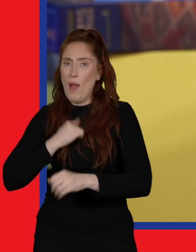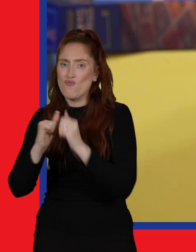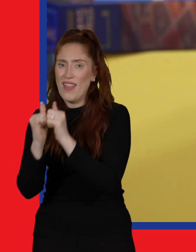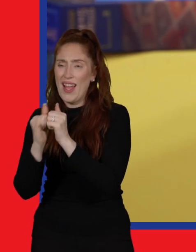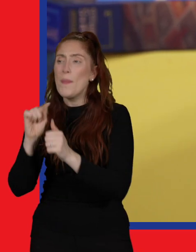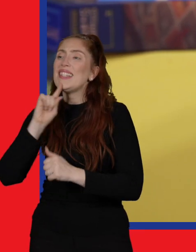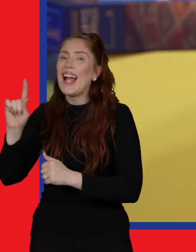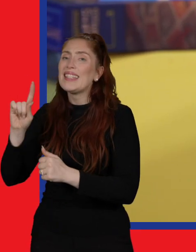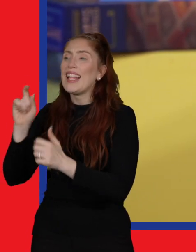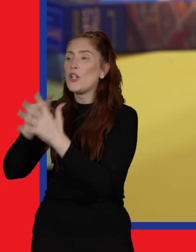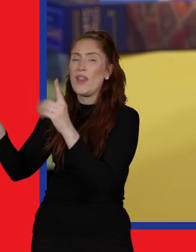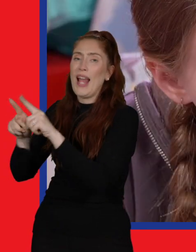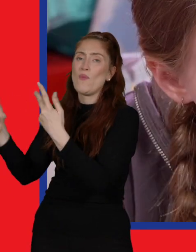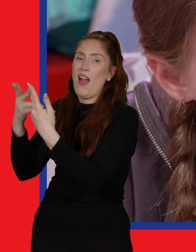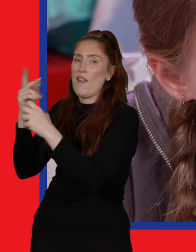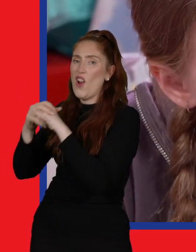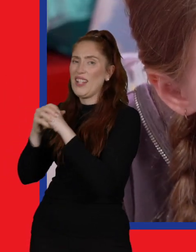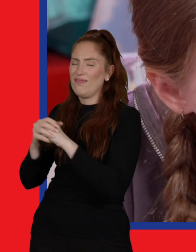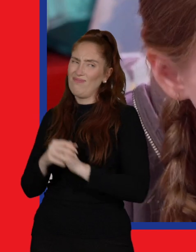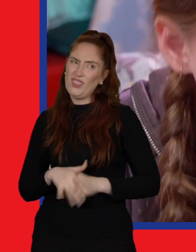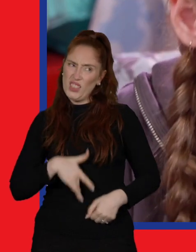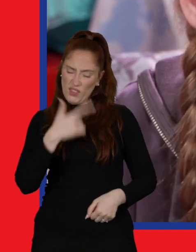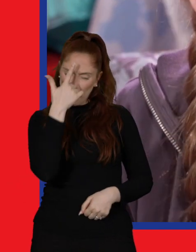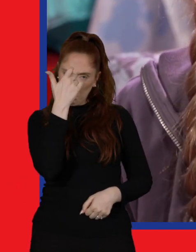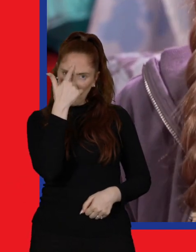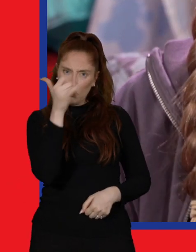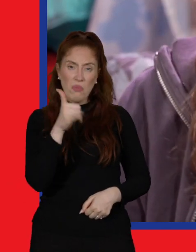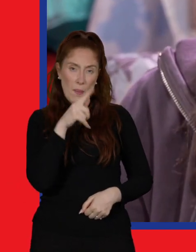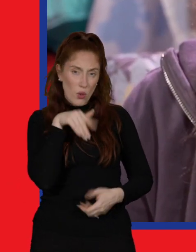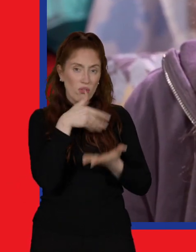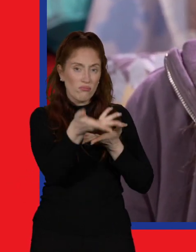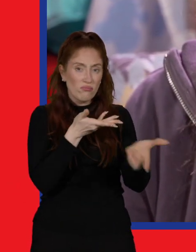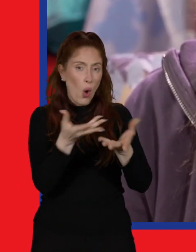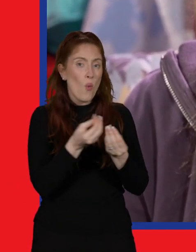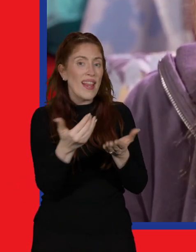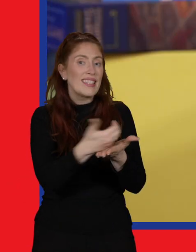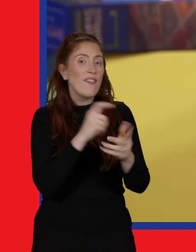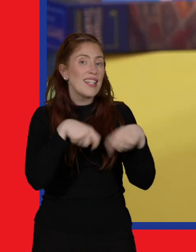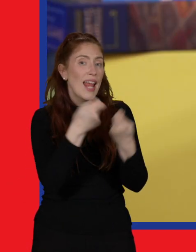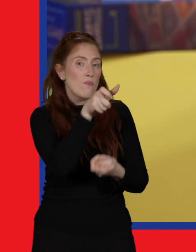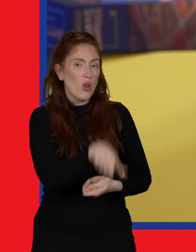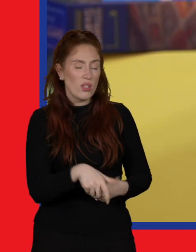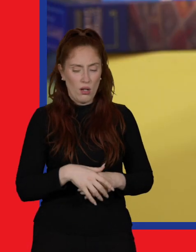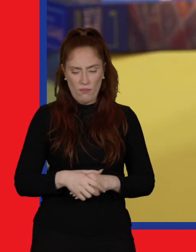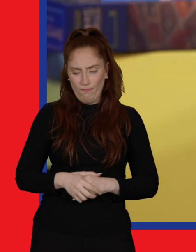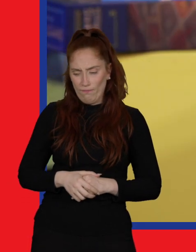It's okay. He says all of his friends do it. I think that's a bit sus. Maybe you could talk with one of your safety team.